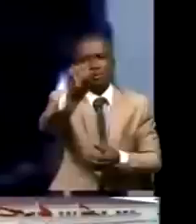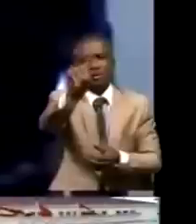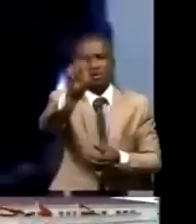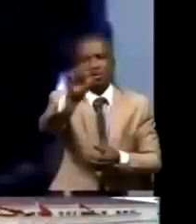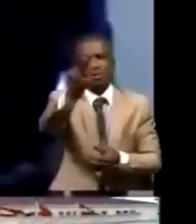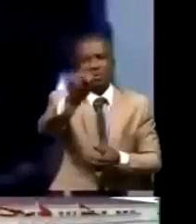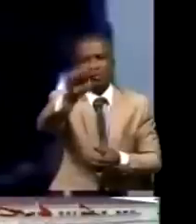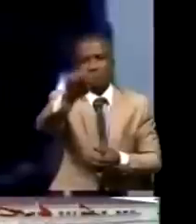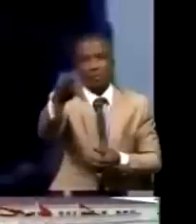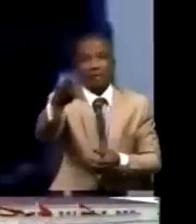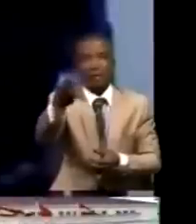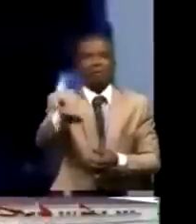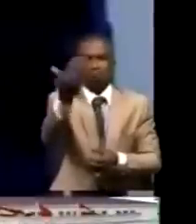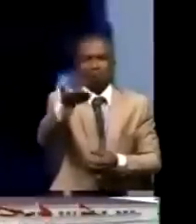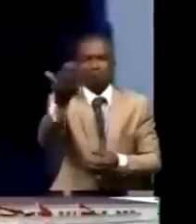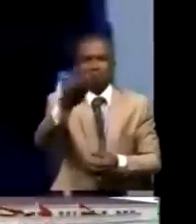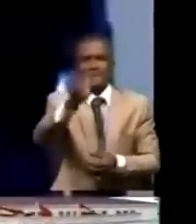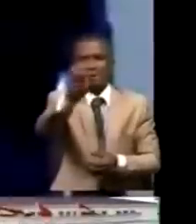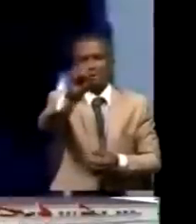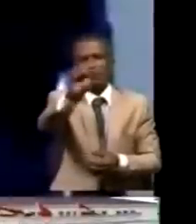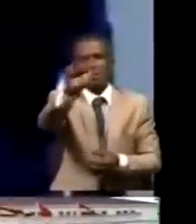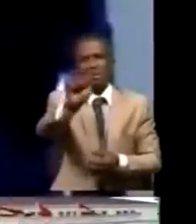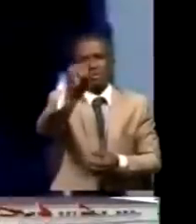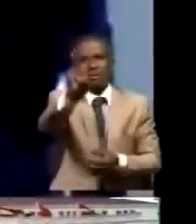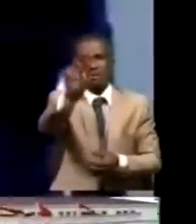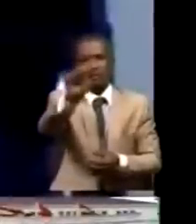Come again. Let's go to Savannah.